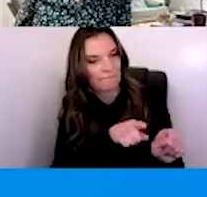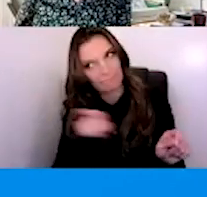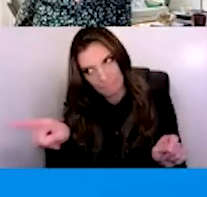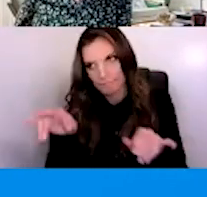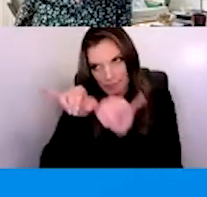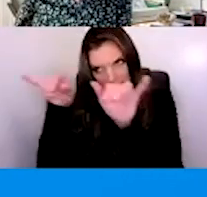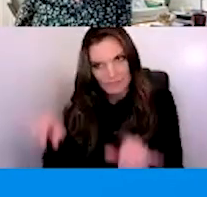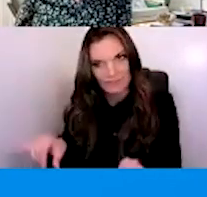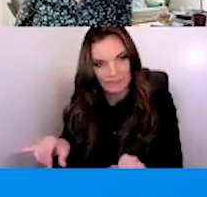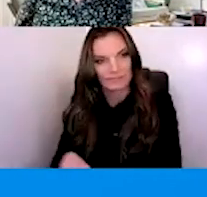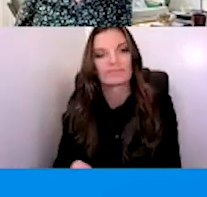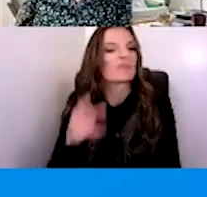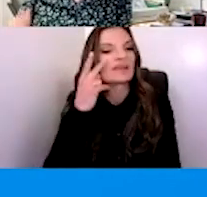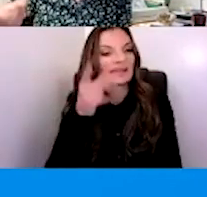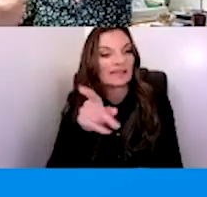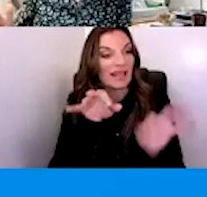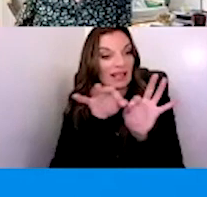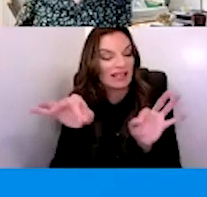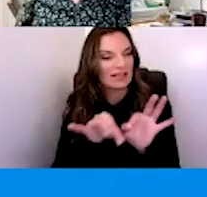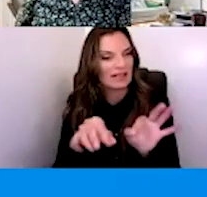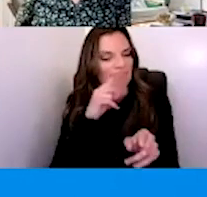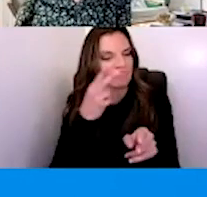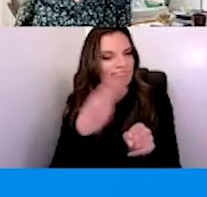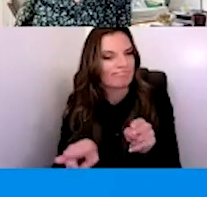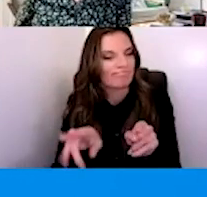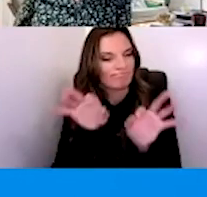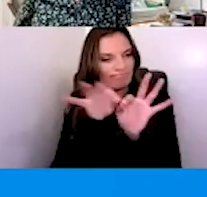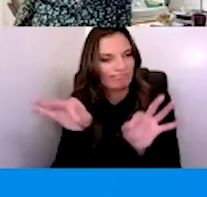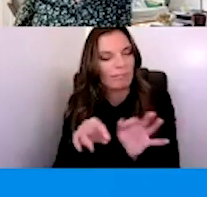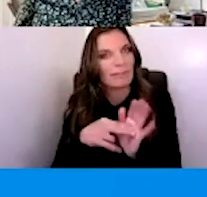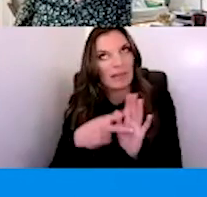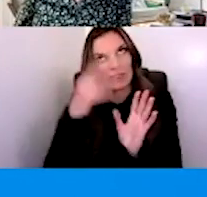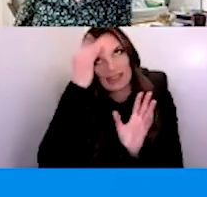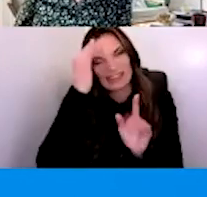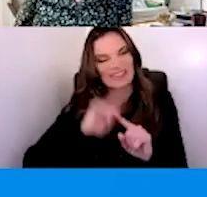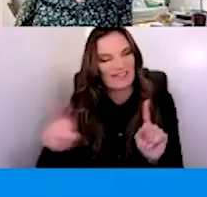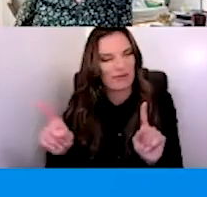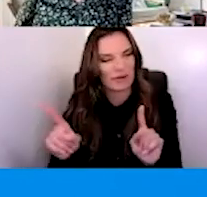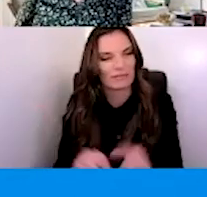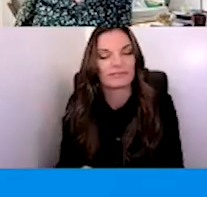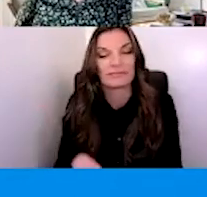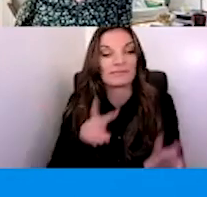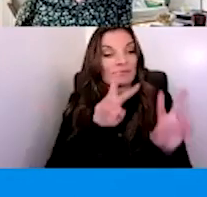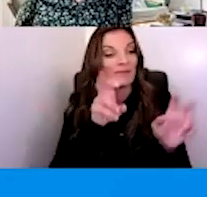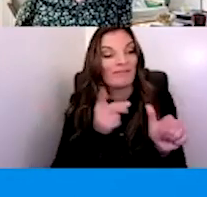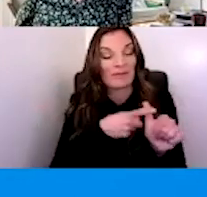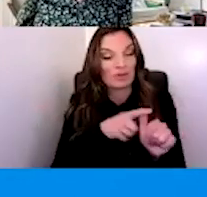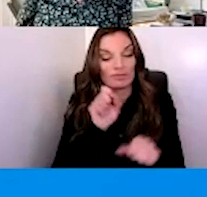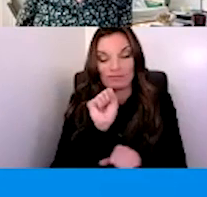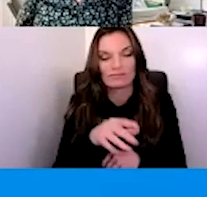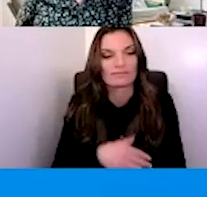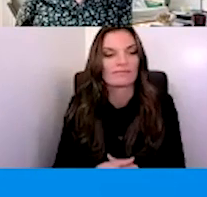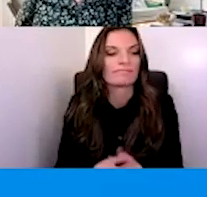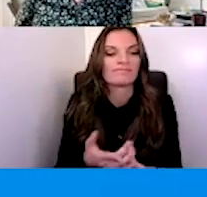of wording that also puts forth a change in thinking. So the first example is she can't get into that building because she's